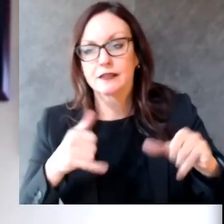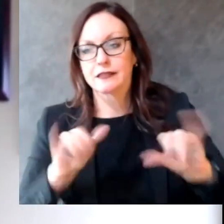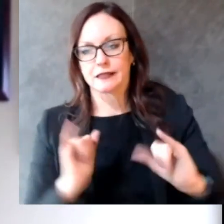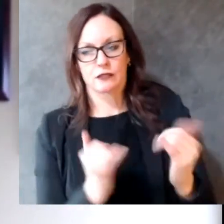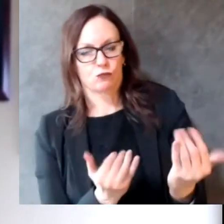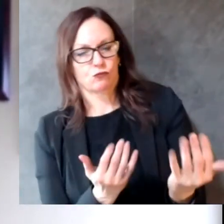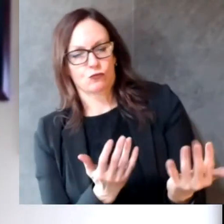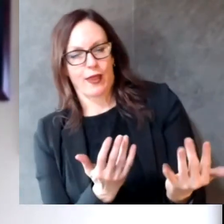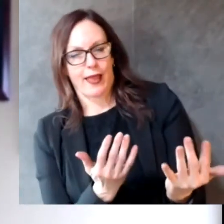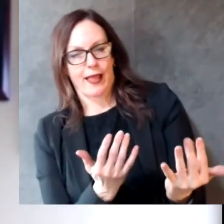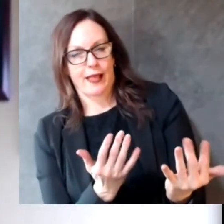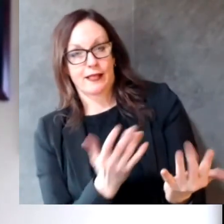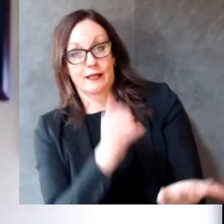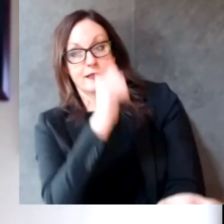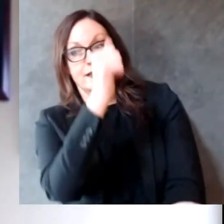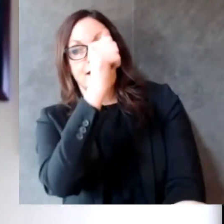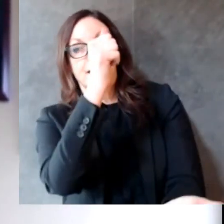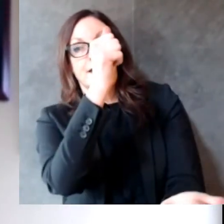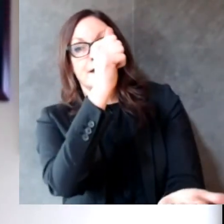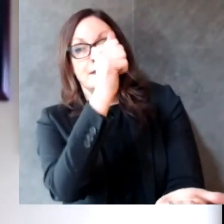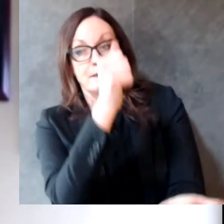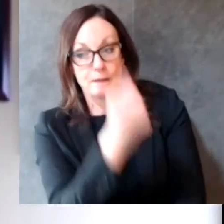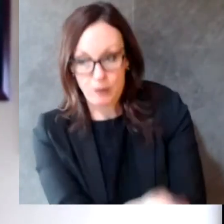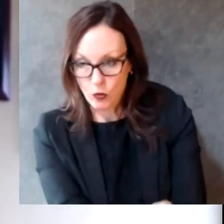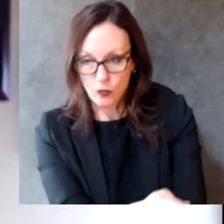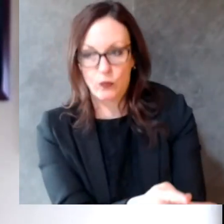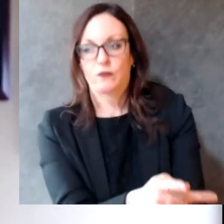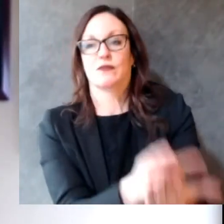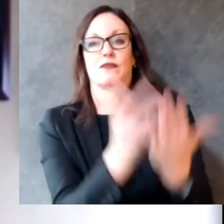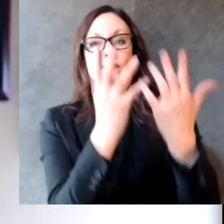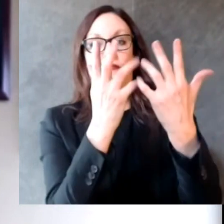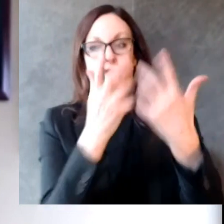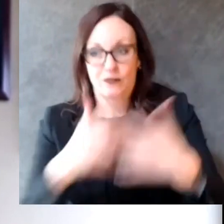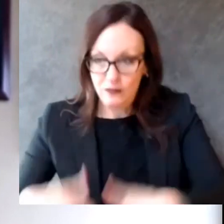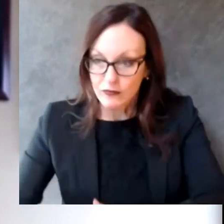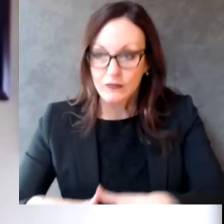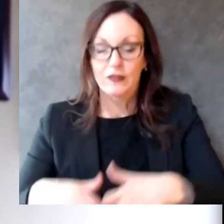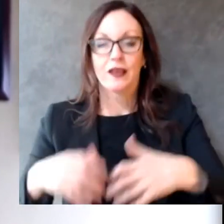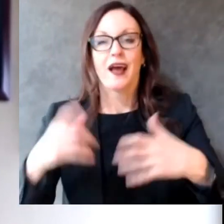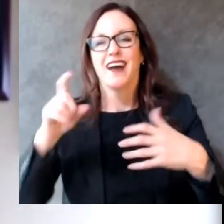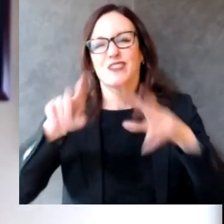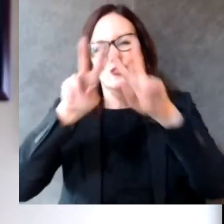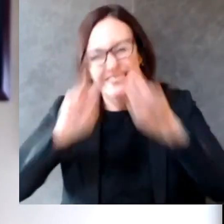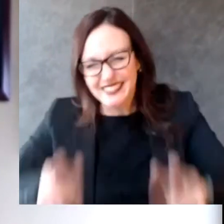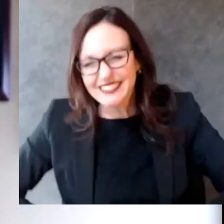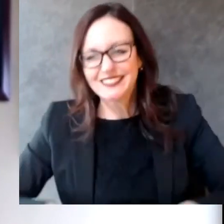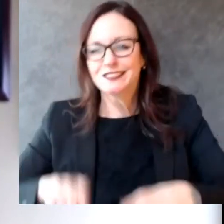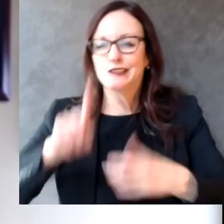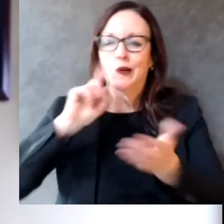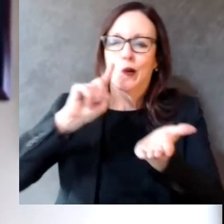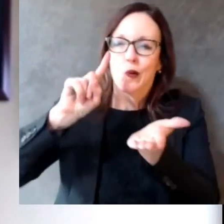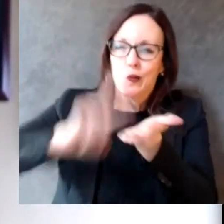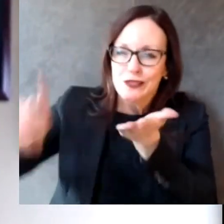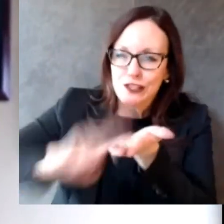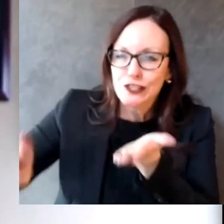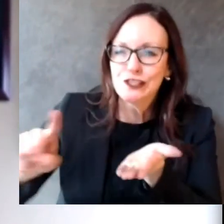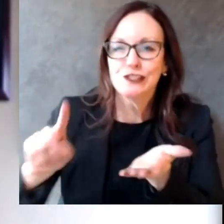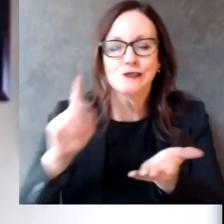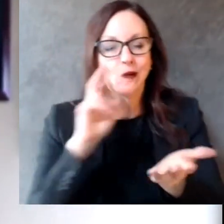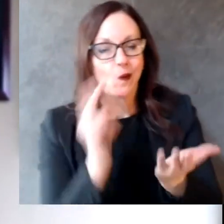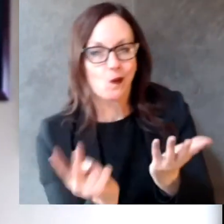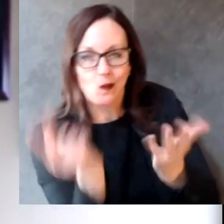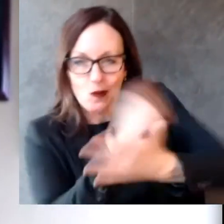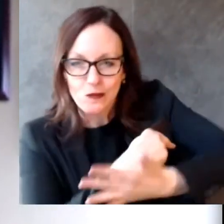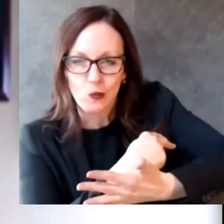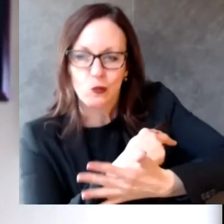clinical recommendations are supported by the science that was generated through the clinical trials. And we're very hopeful that as